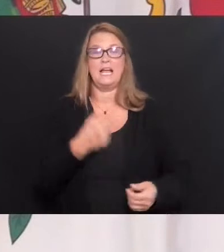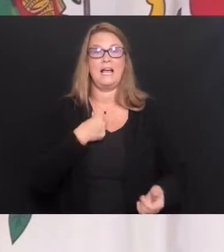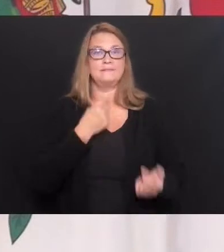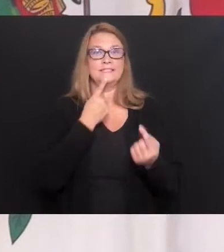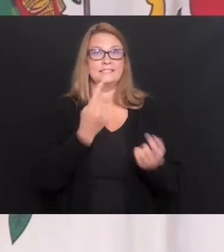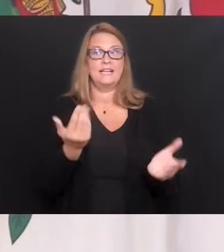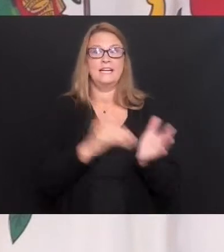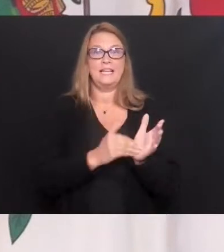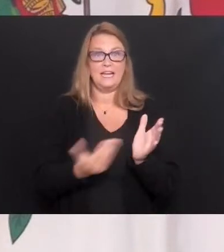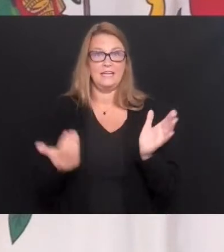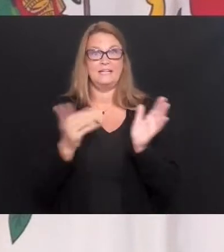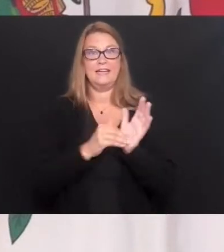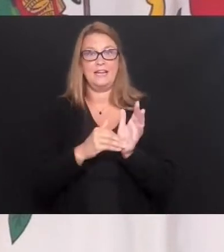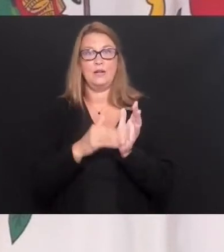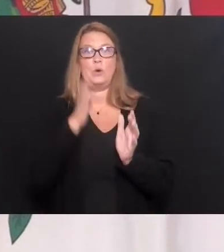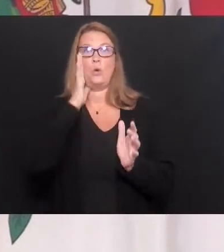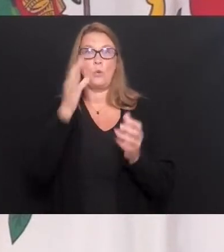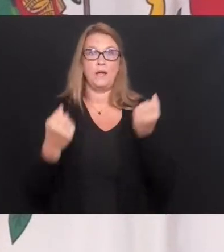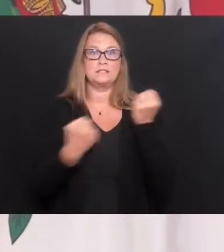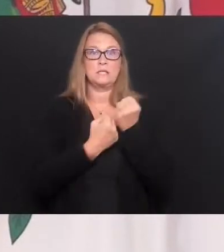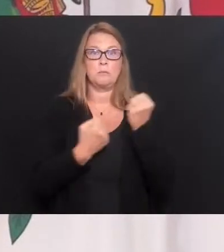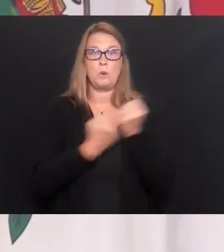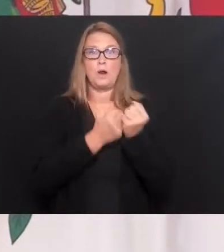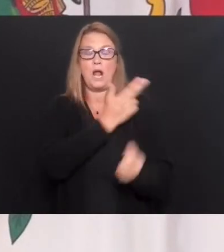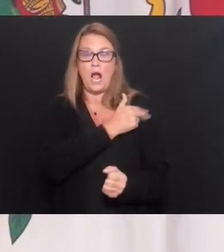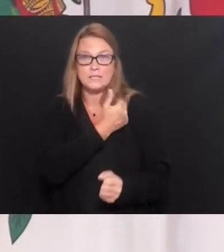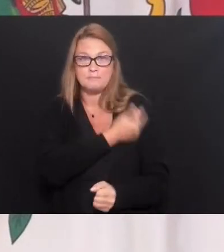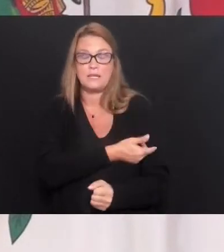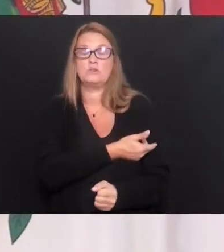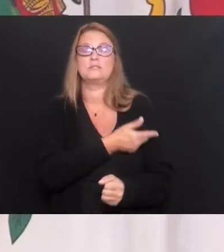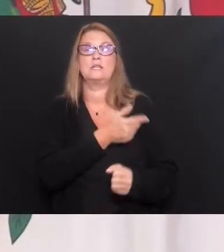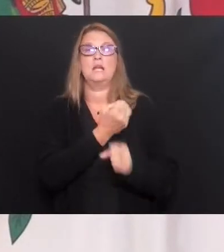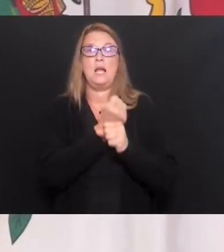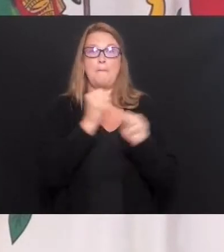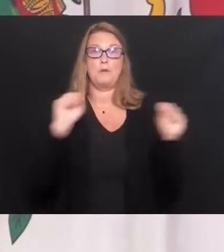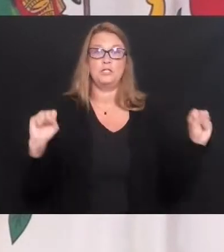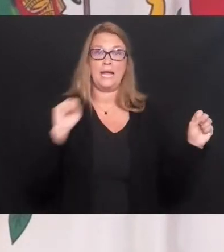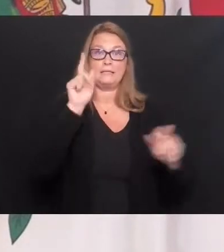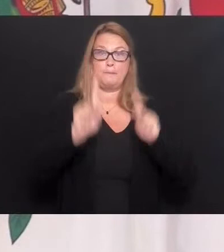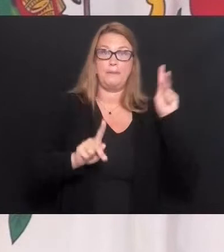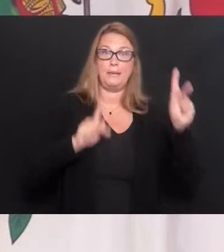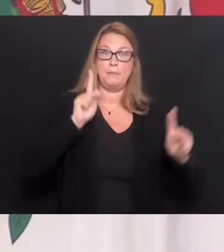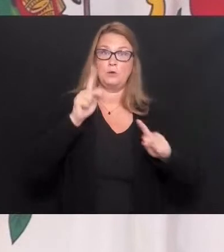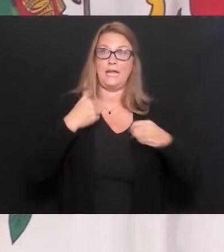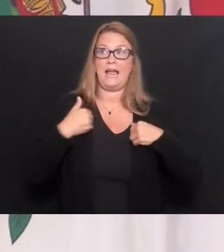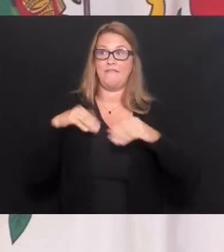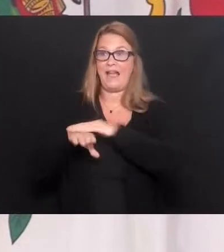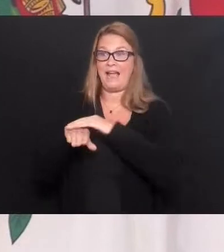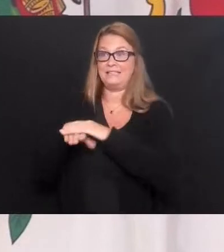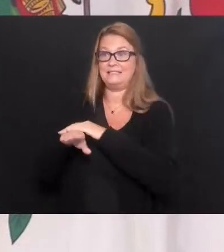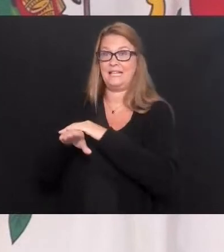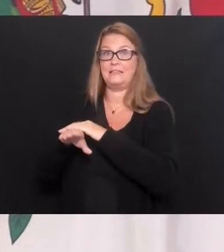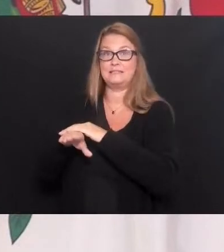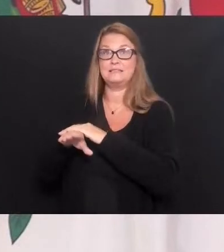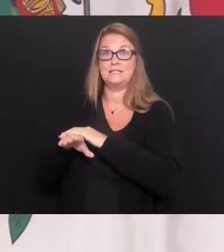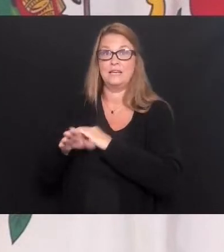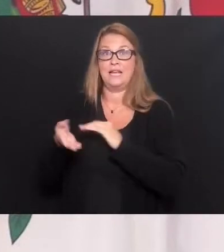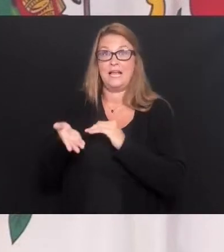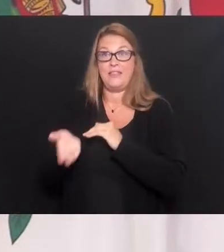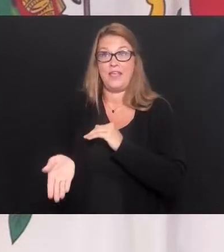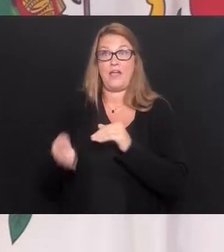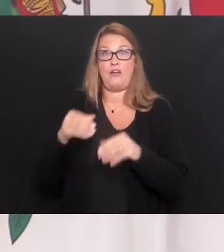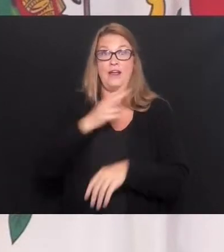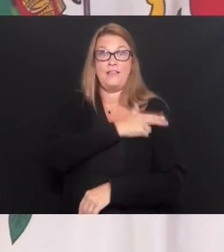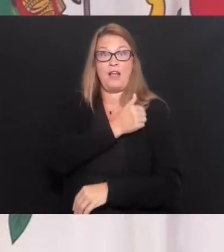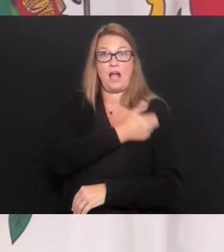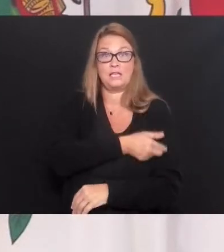it, arm in arm, we're going to stand by our hospitals. We're going to stand to protect our people, to have access and everything. We're not going to let